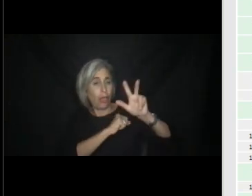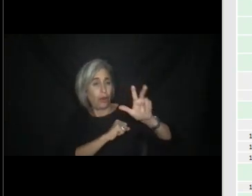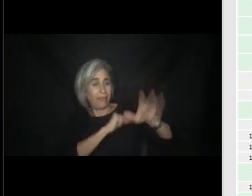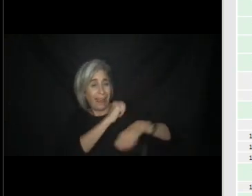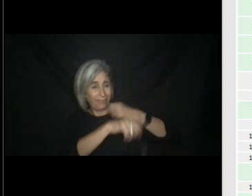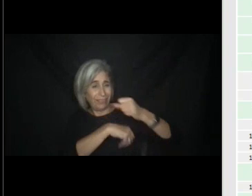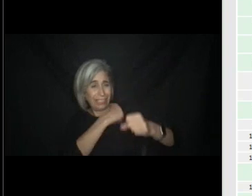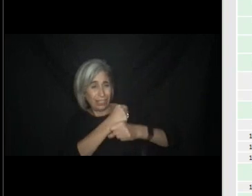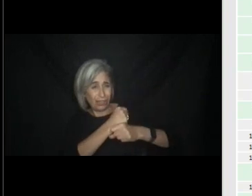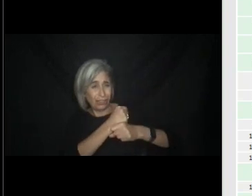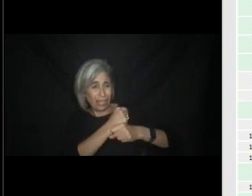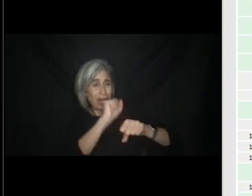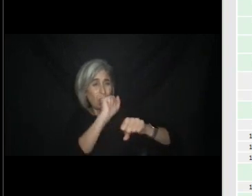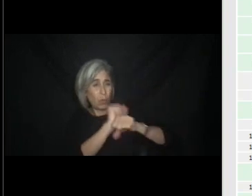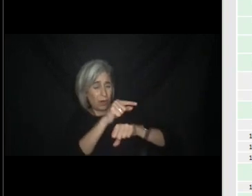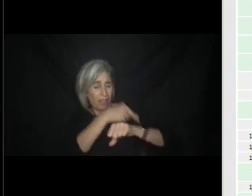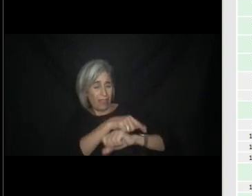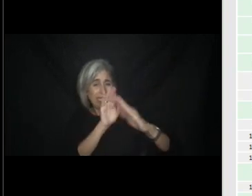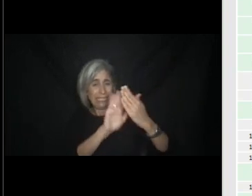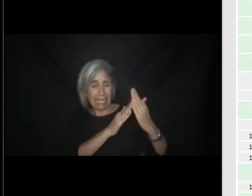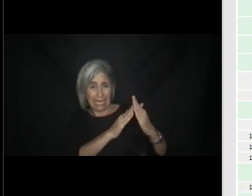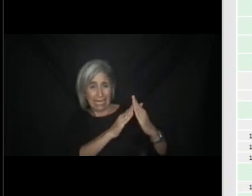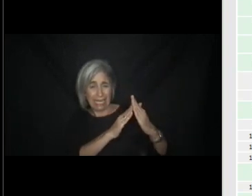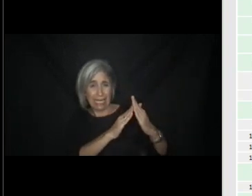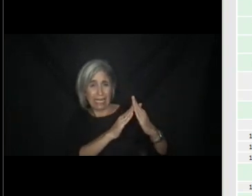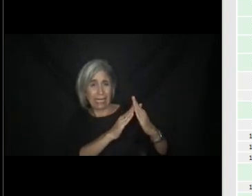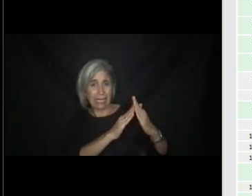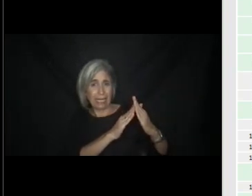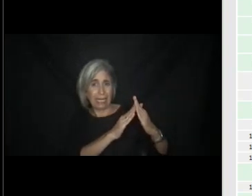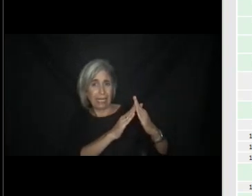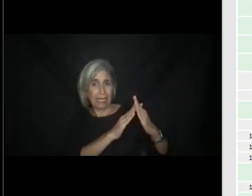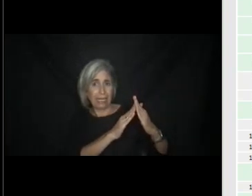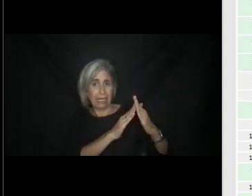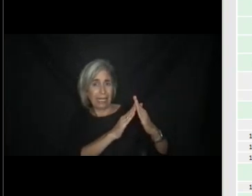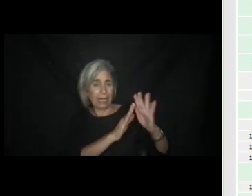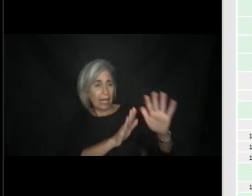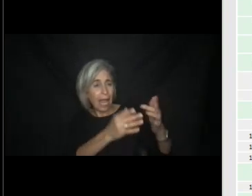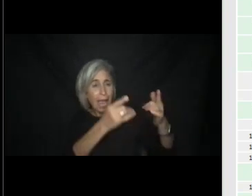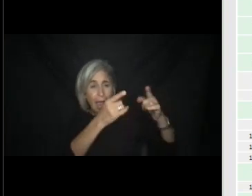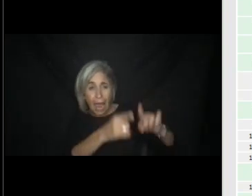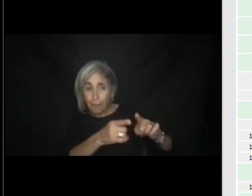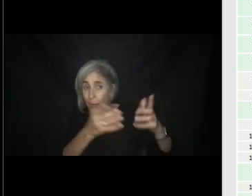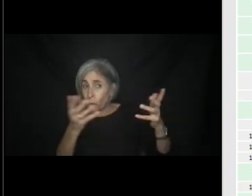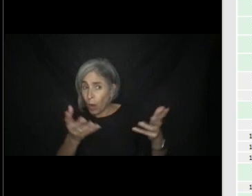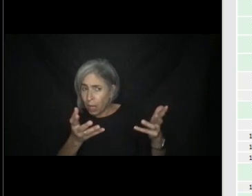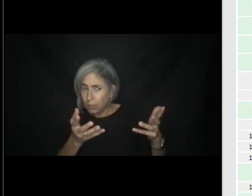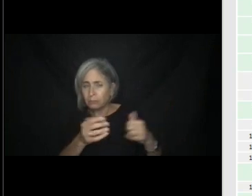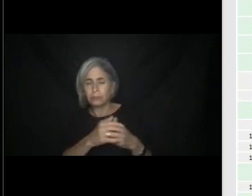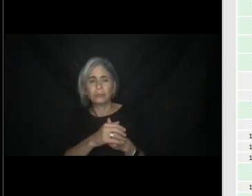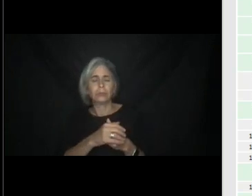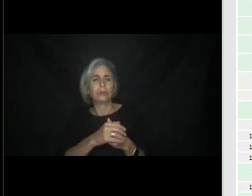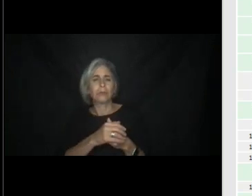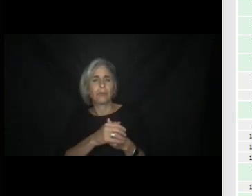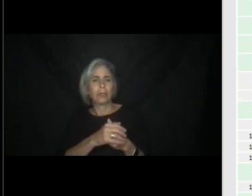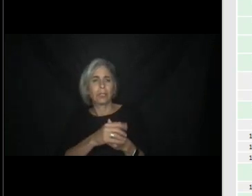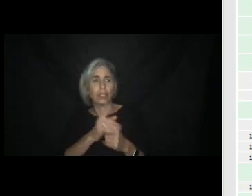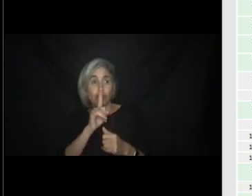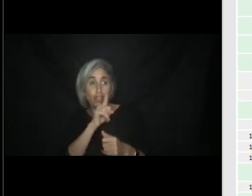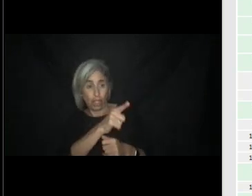years. He was a city employee, okay? And so what happened, right? She survived,